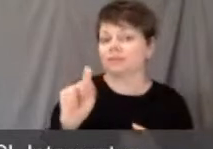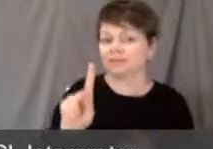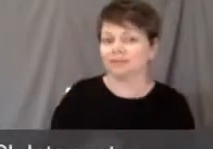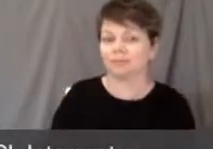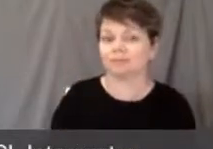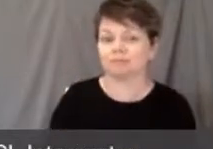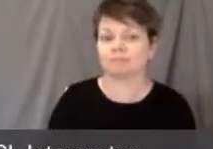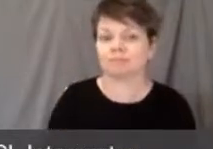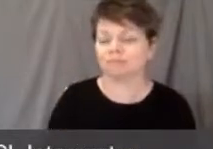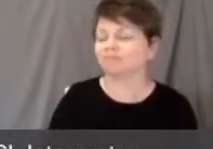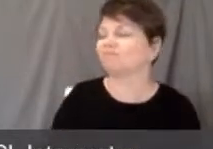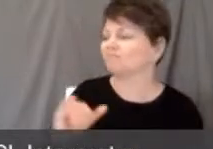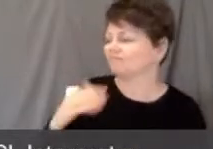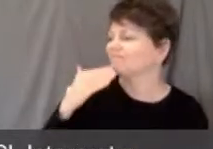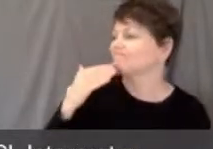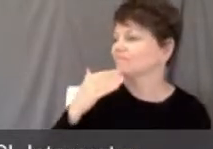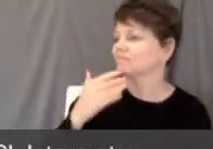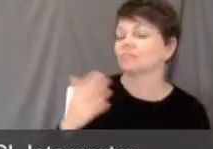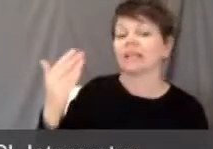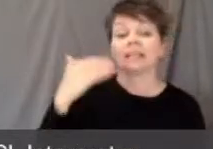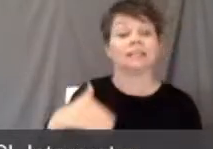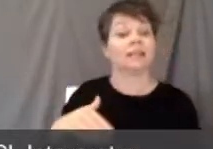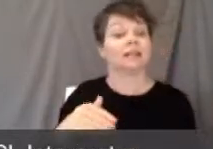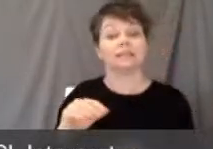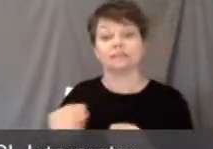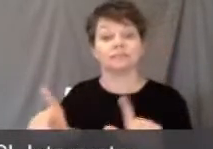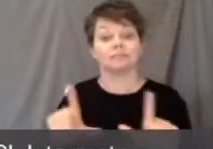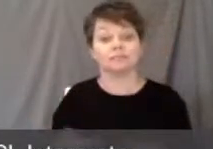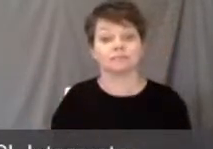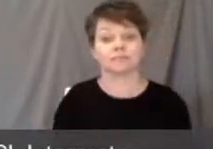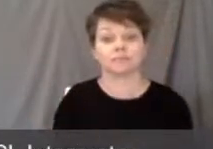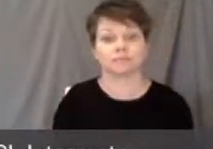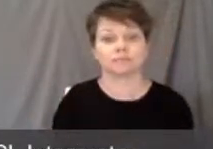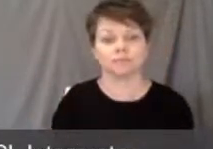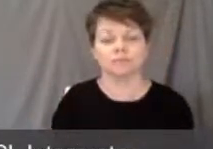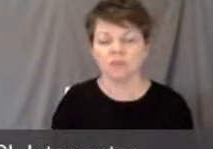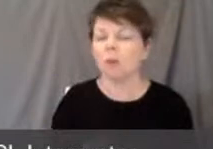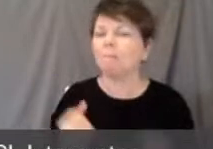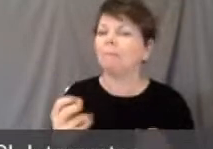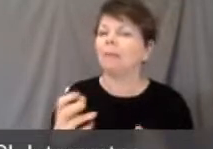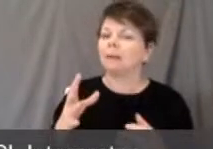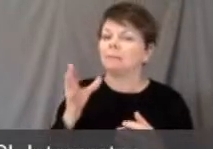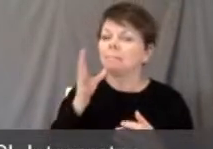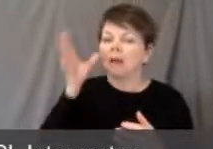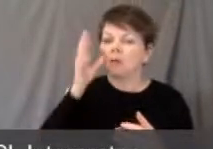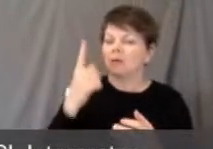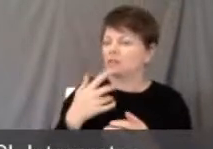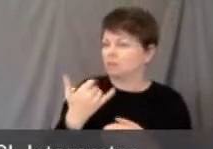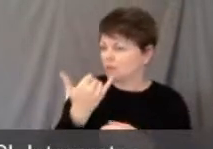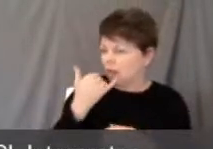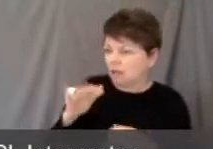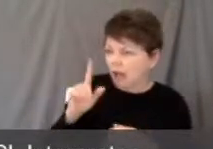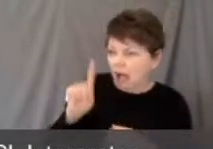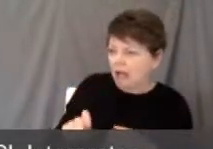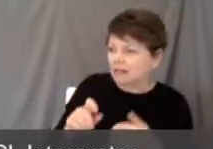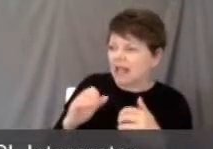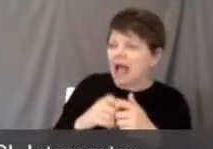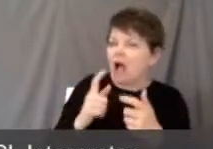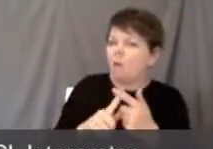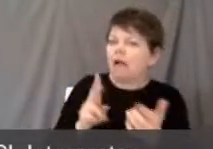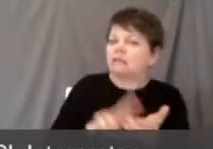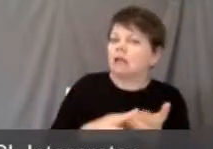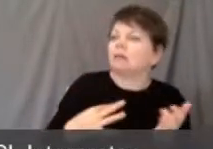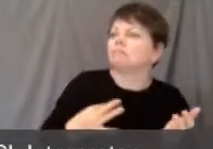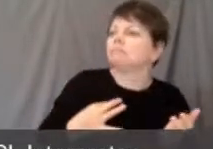Great, thank you so much. Next slide, please. A lot of parents call and ask, what do I expect for signing up my child for the